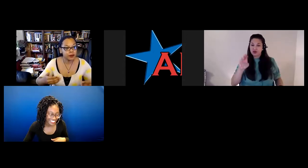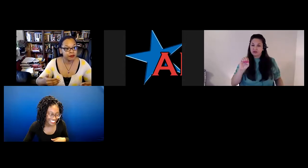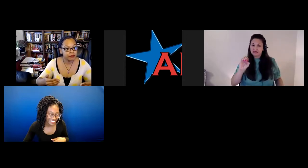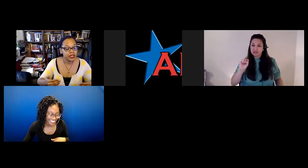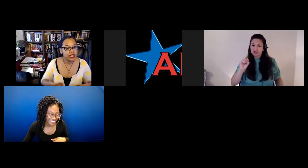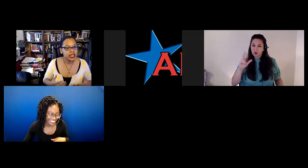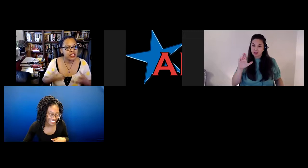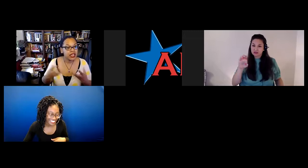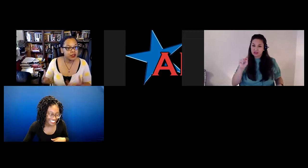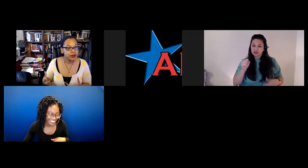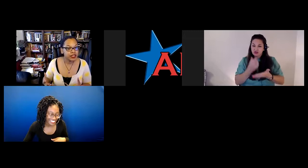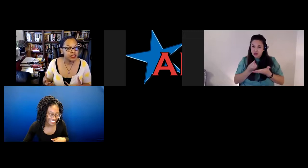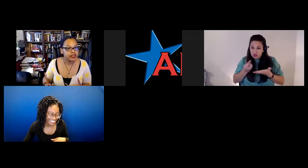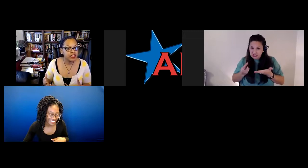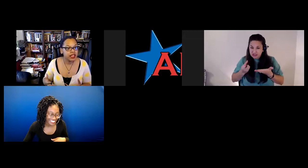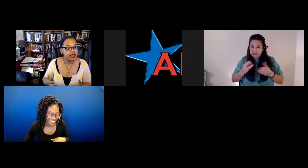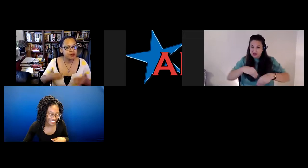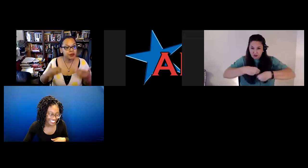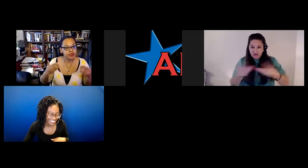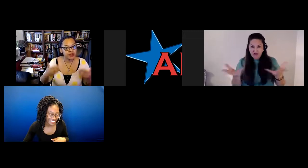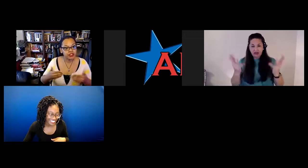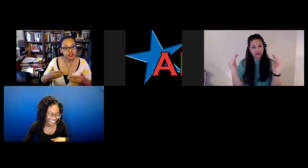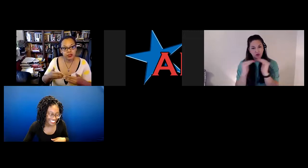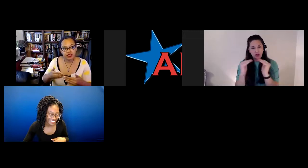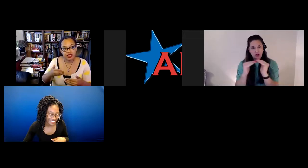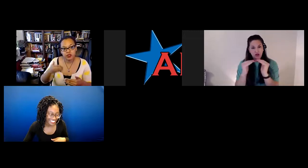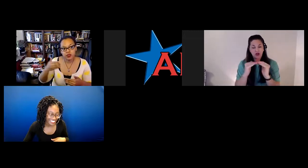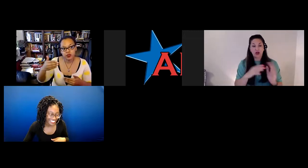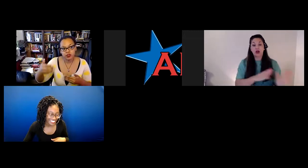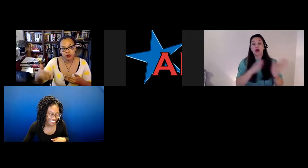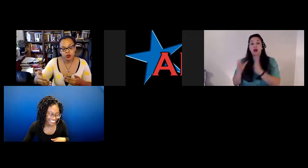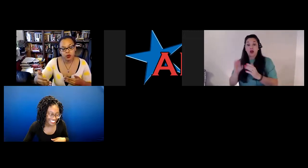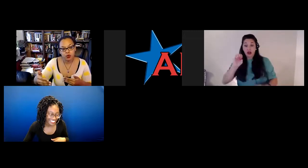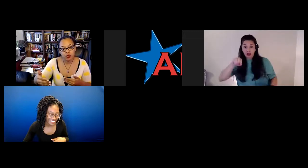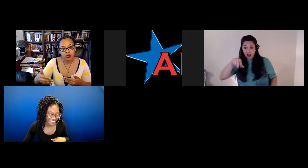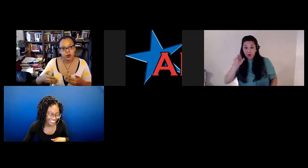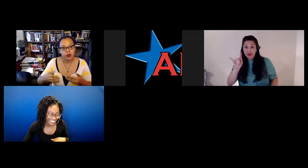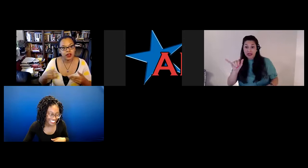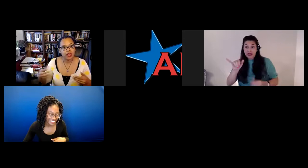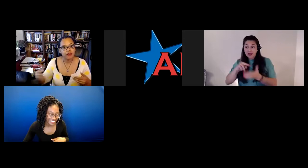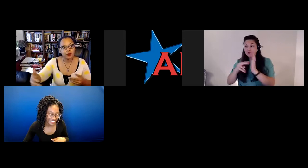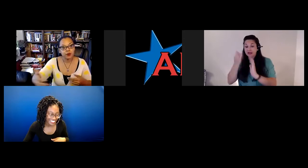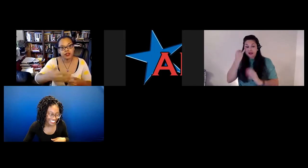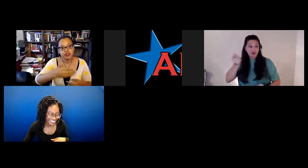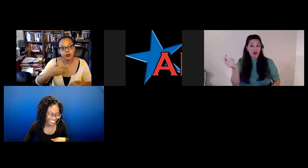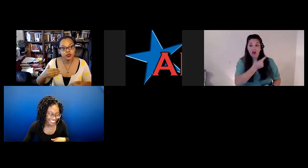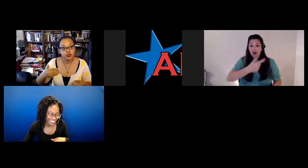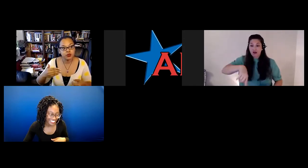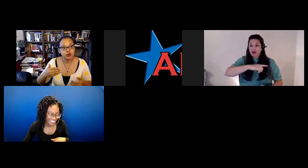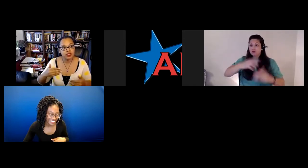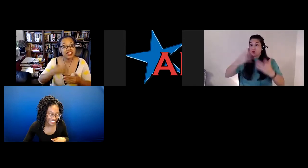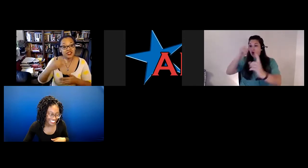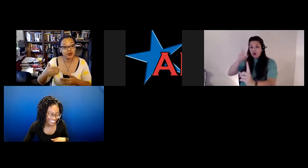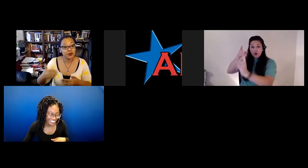way. And equity is that if we're trying to reach a universal goal where everyone is supposed